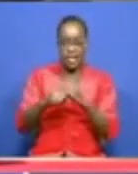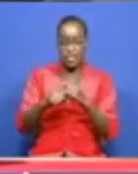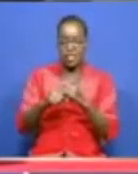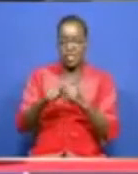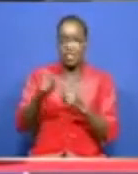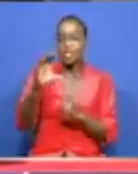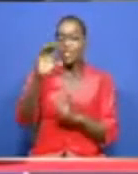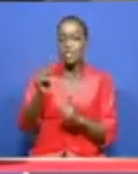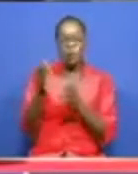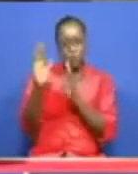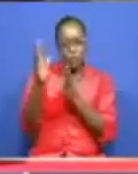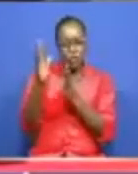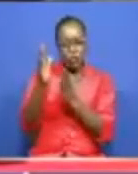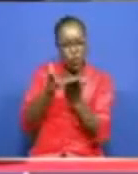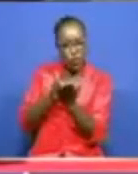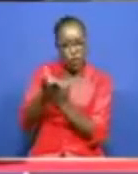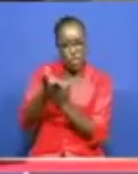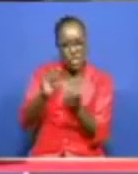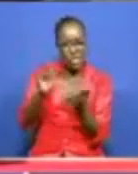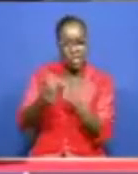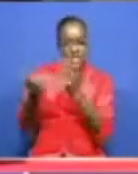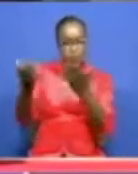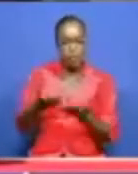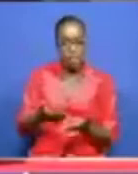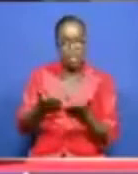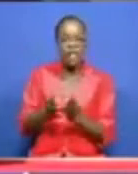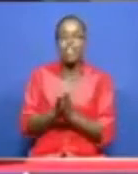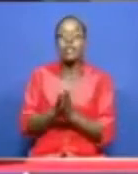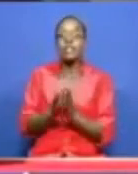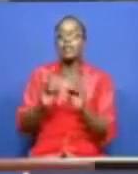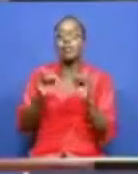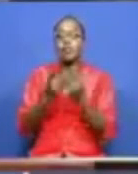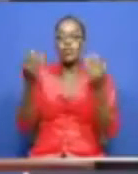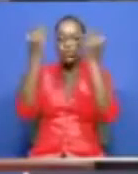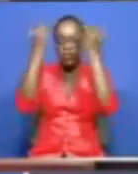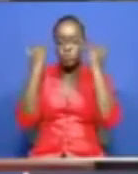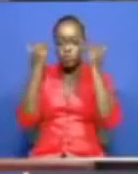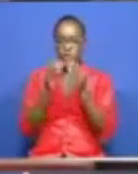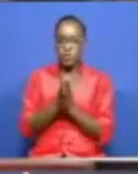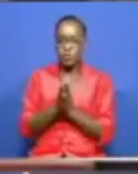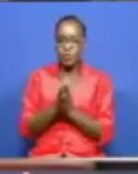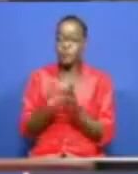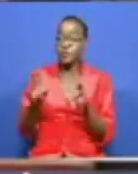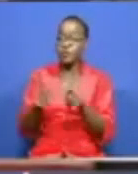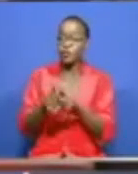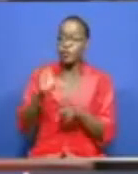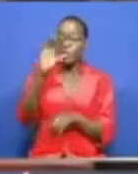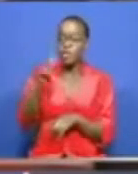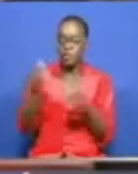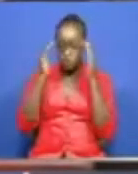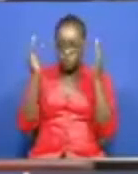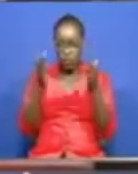kwa uadilifu wake na marekebisho aloleta katika idara ya mahakama. As Chief Justice, your